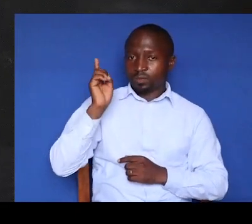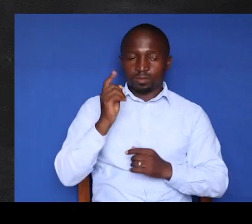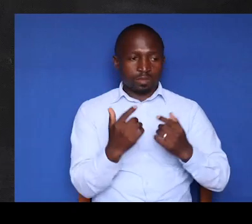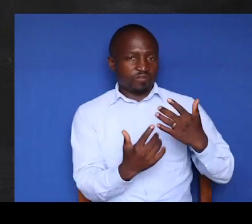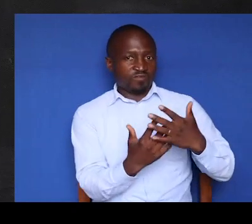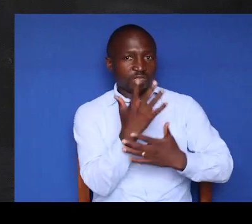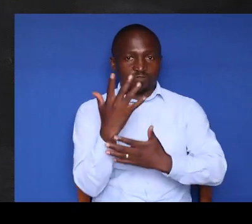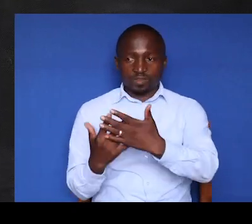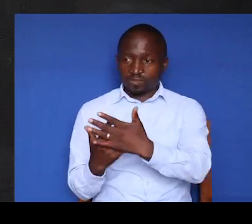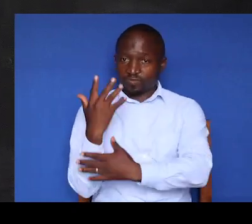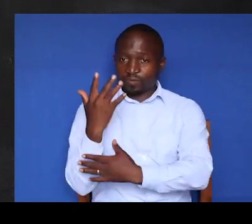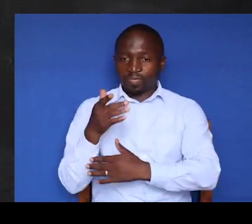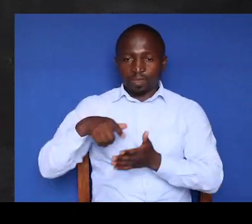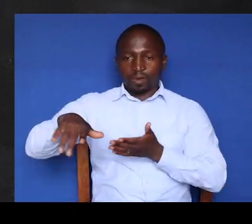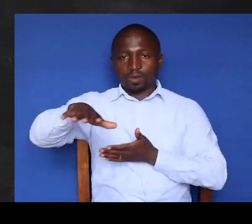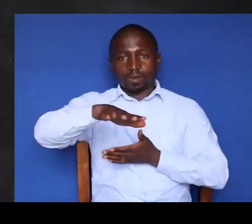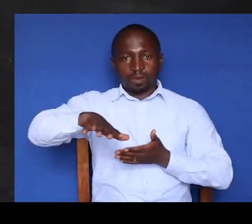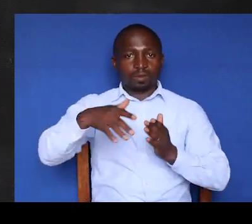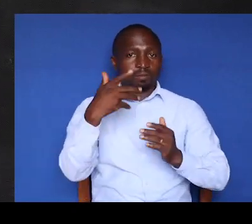in the catchment area.